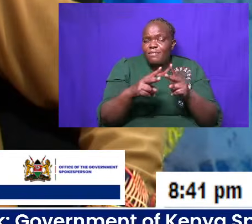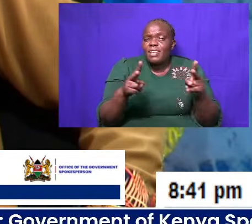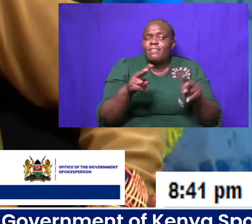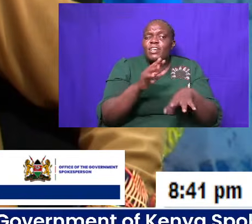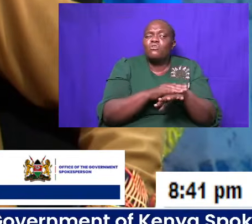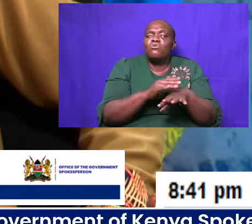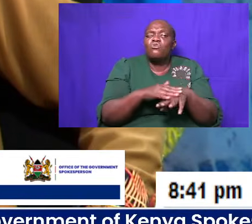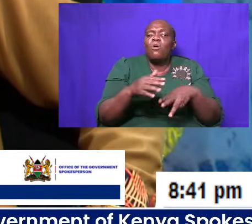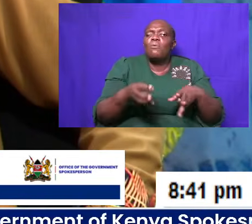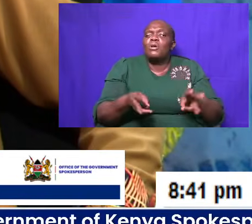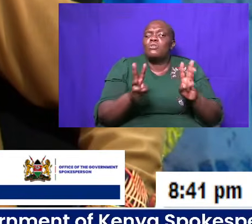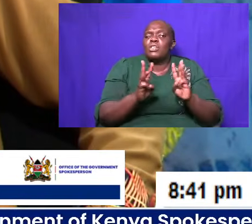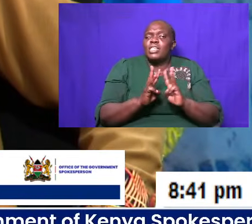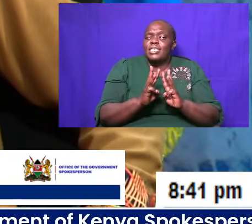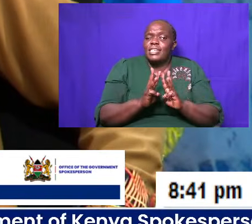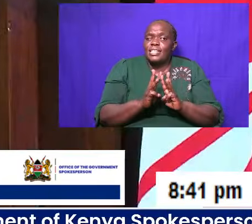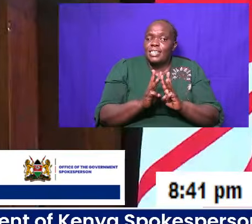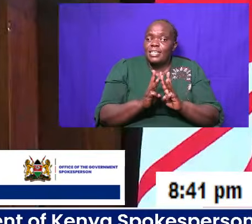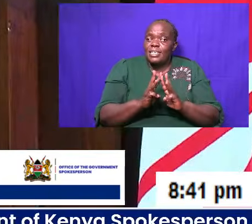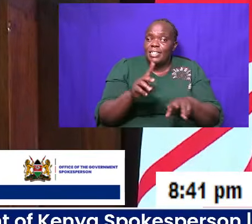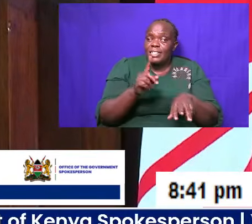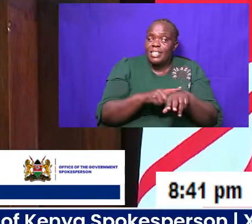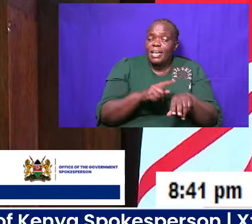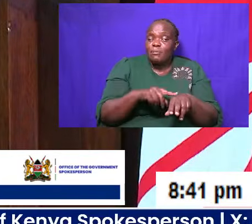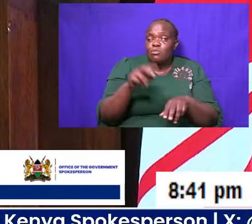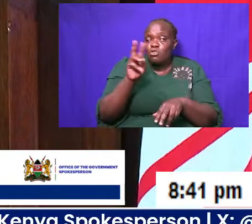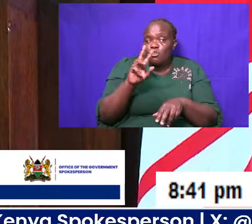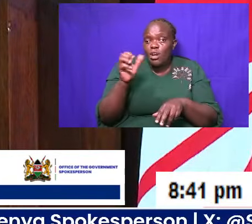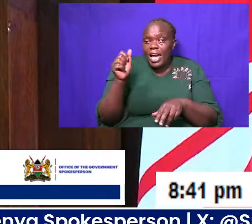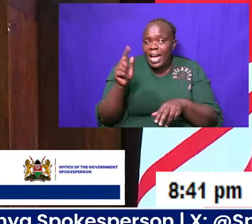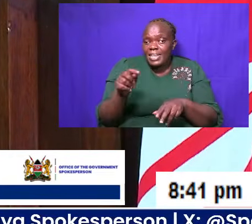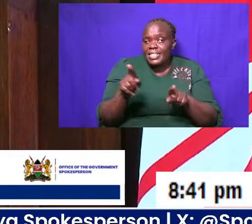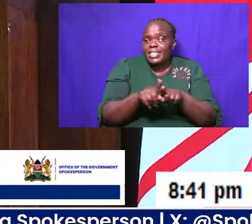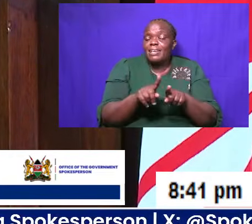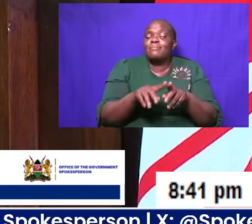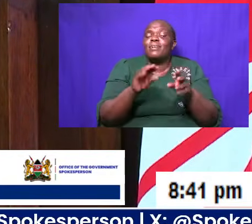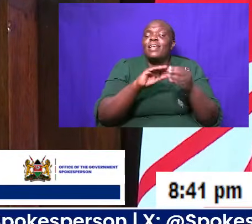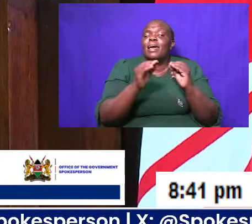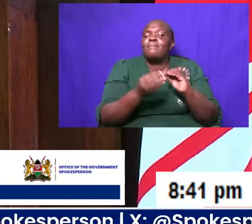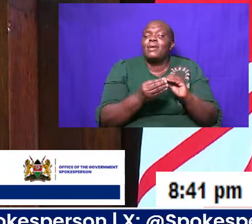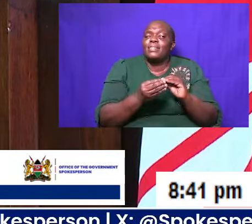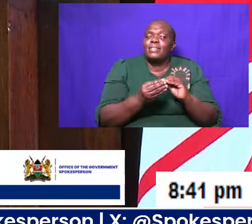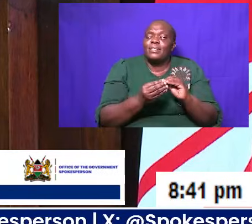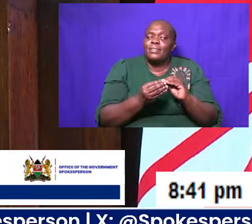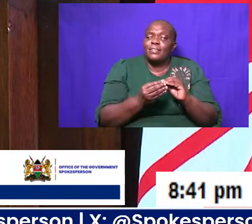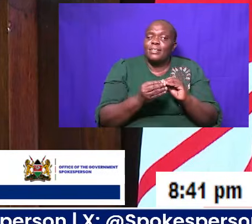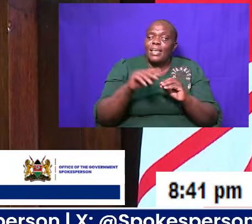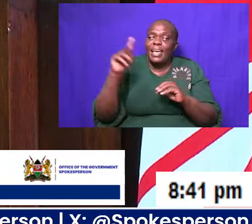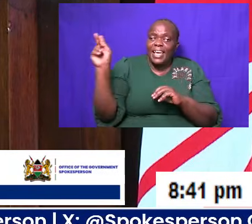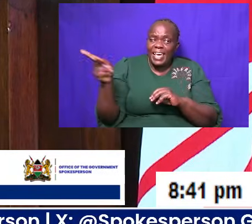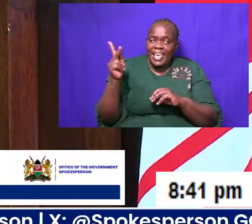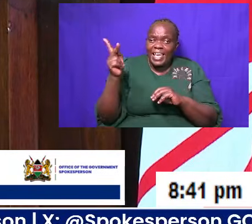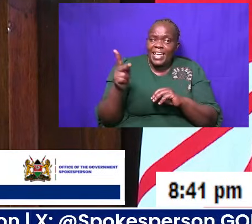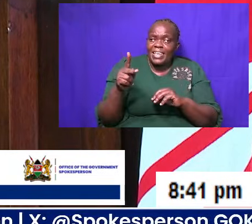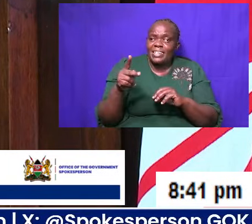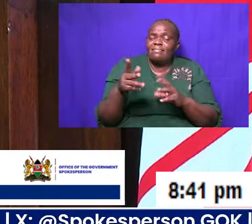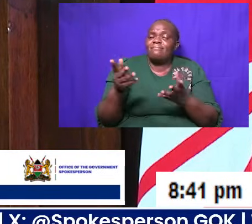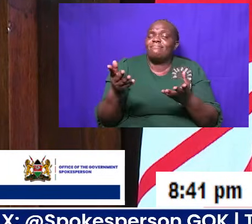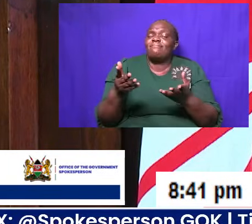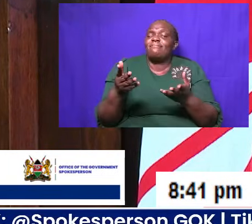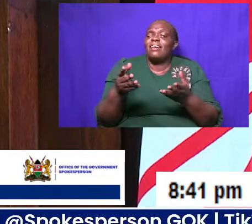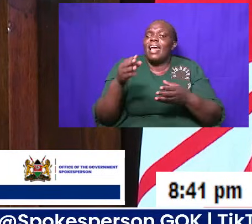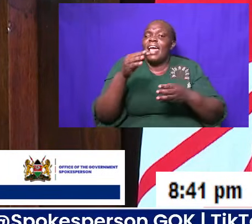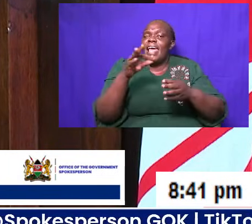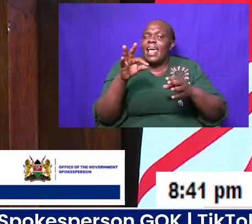opportunities. Actually, when you look at statistics and our studies, actually Kenyans have no bias on